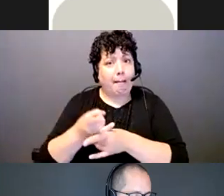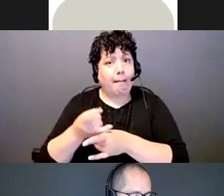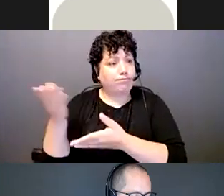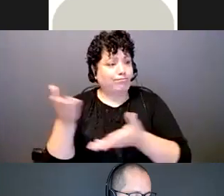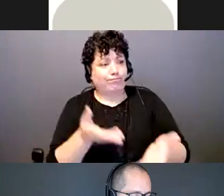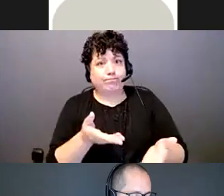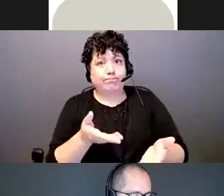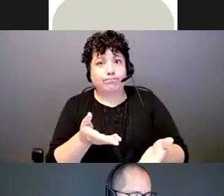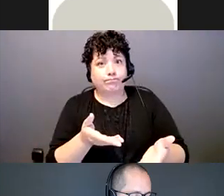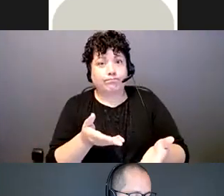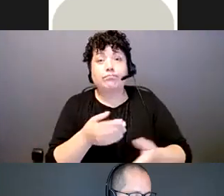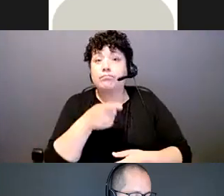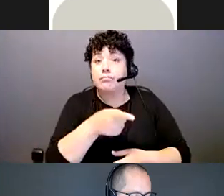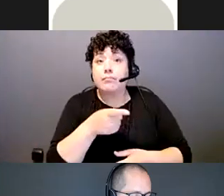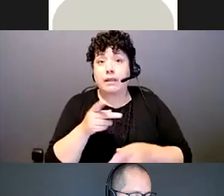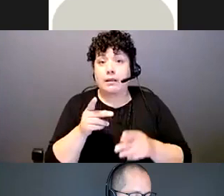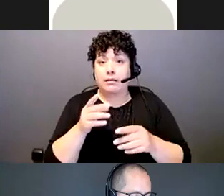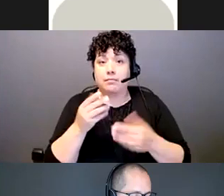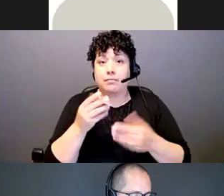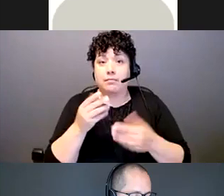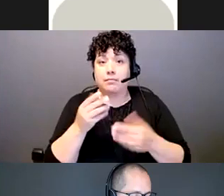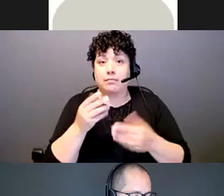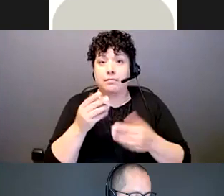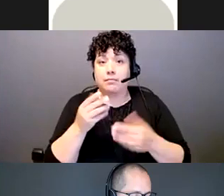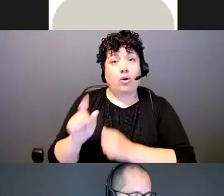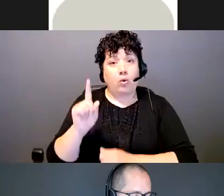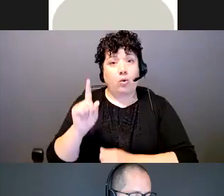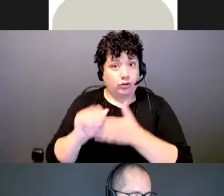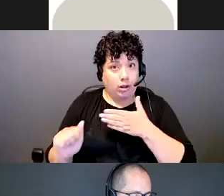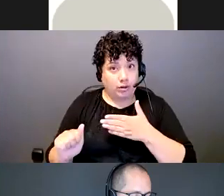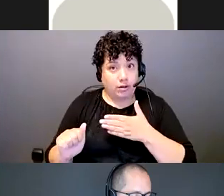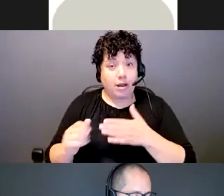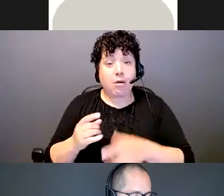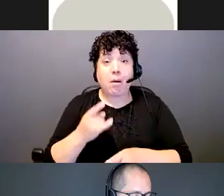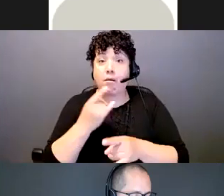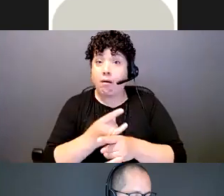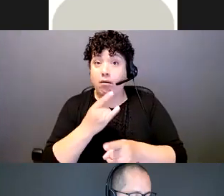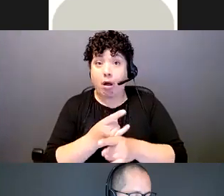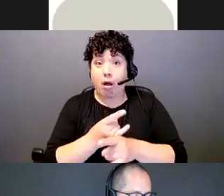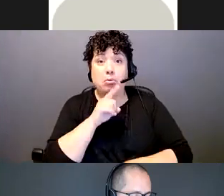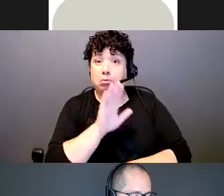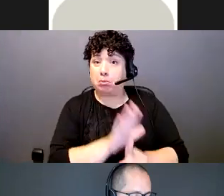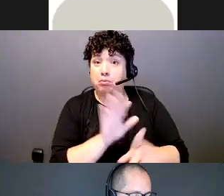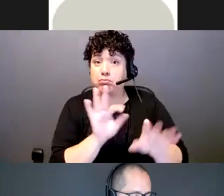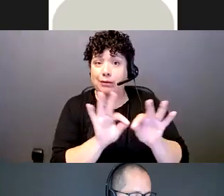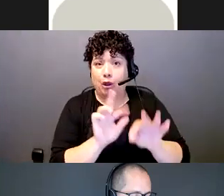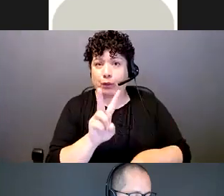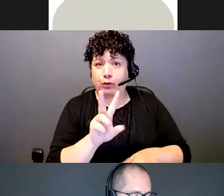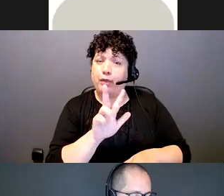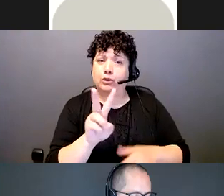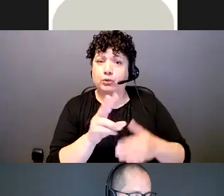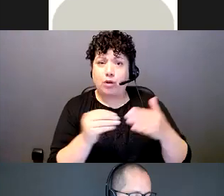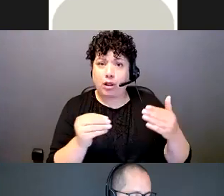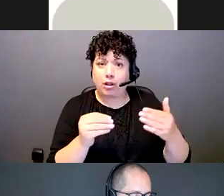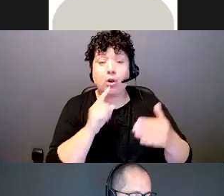the person may give them $100 and the alcohol is, $32, and then there's no change left over.